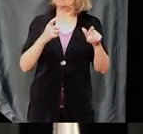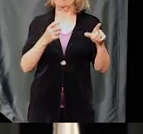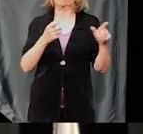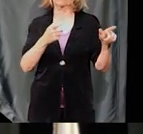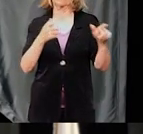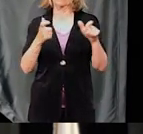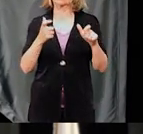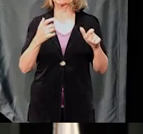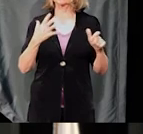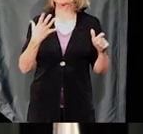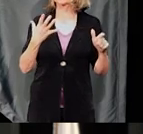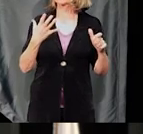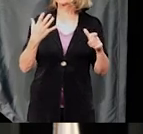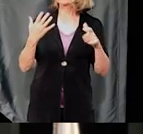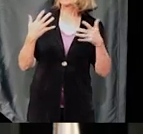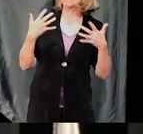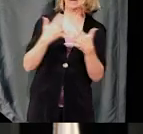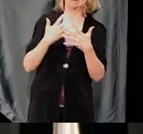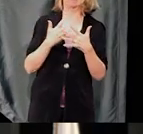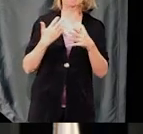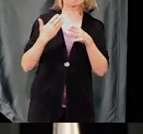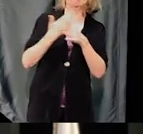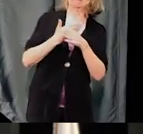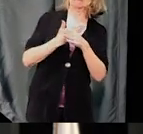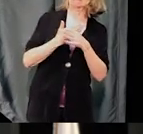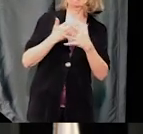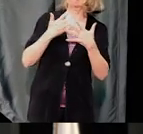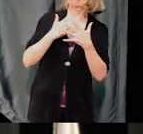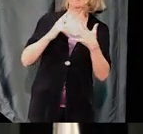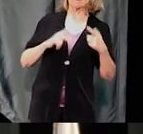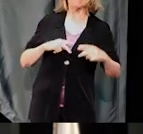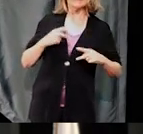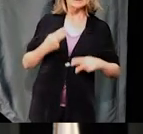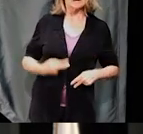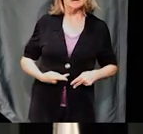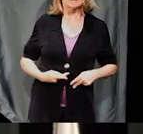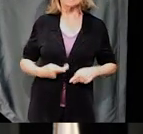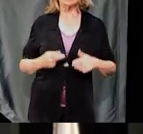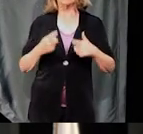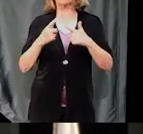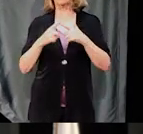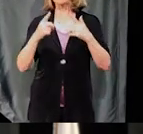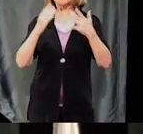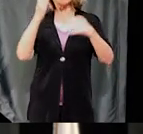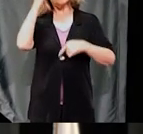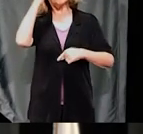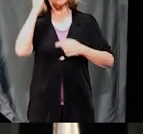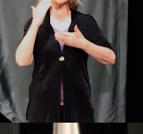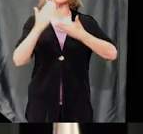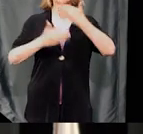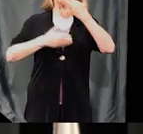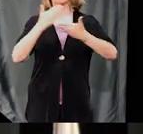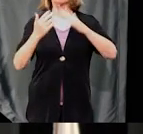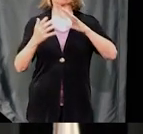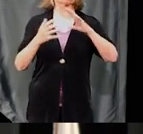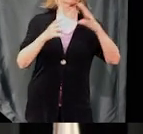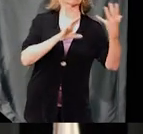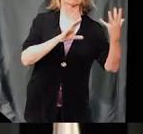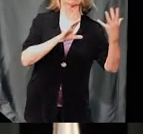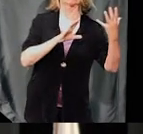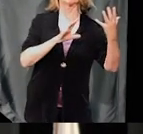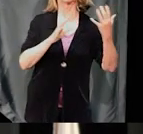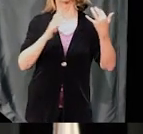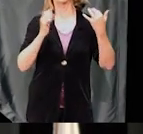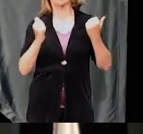upsetting, and scary at times. It's been the moving away from things that we are familiar with, things that we know. It has included the placement